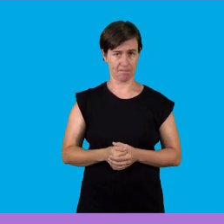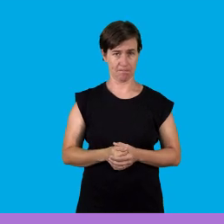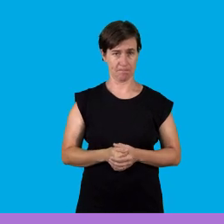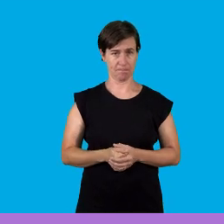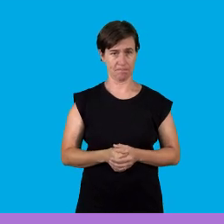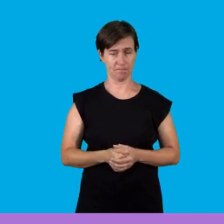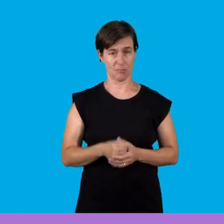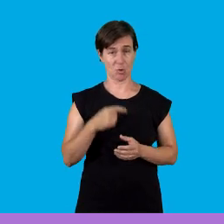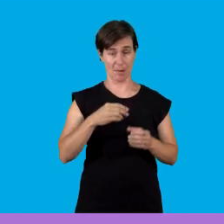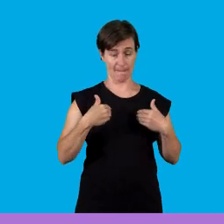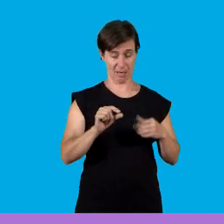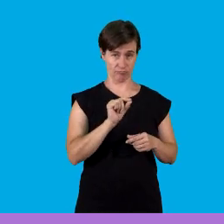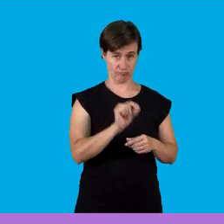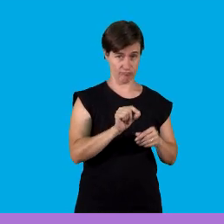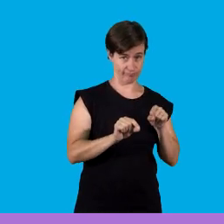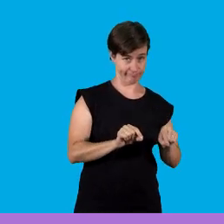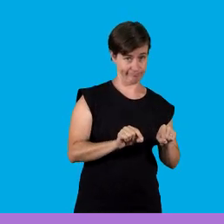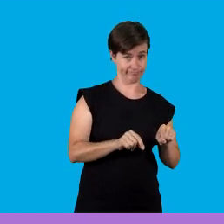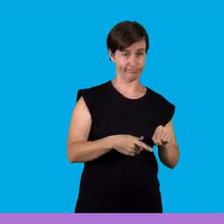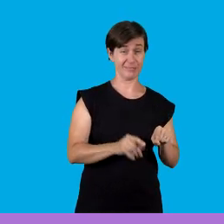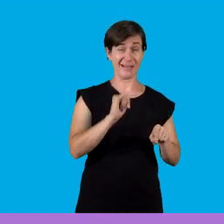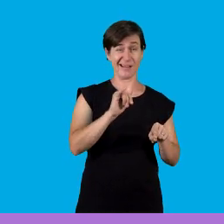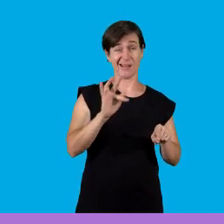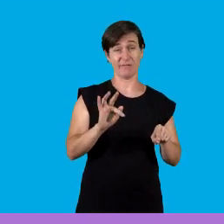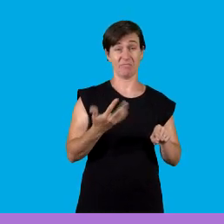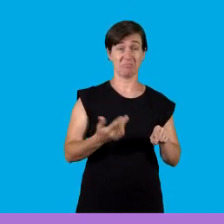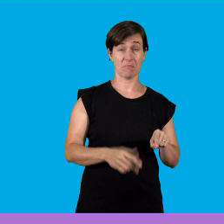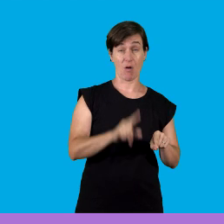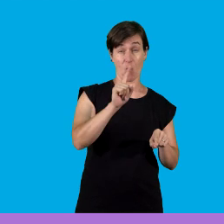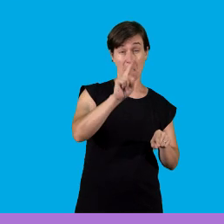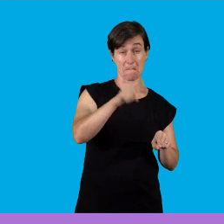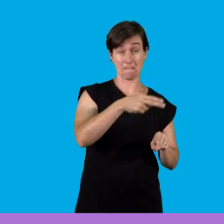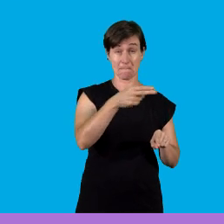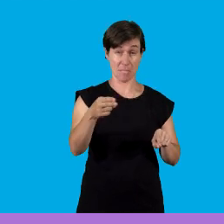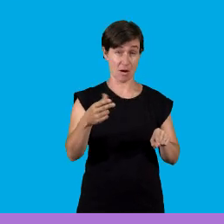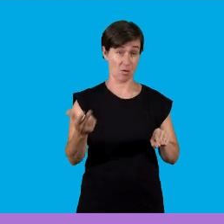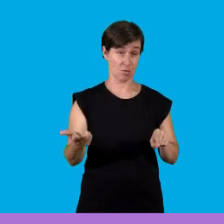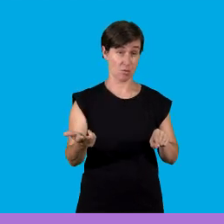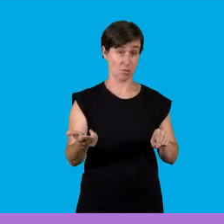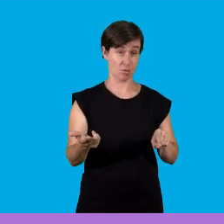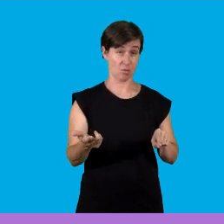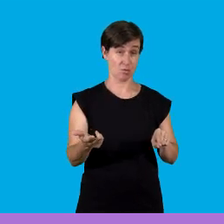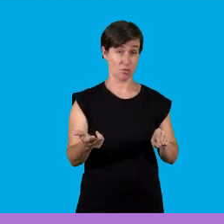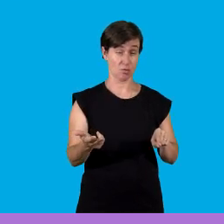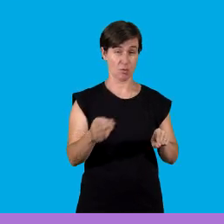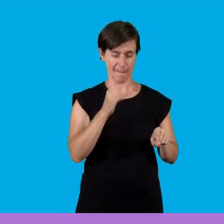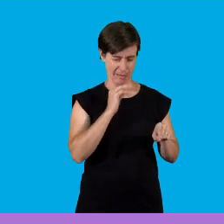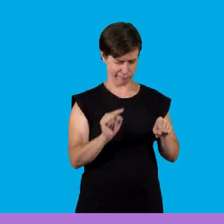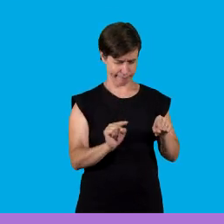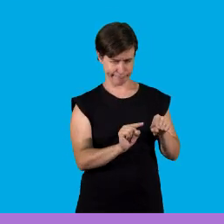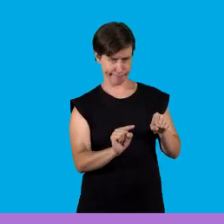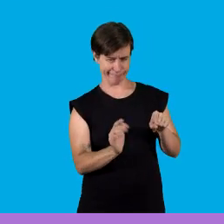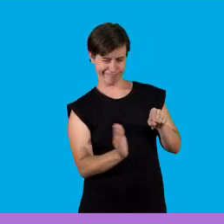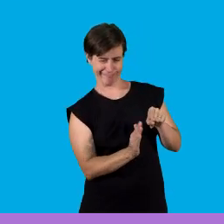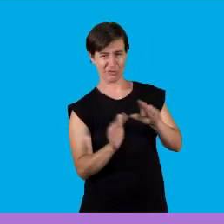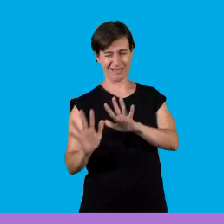rupees. Are we fine? The next one, if I have 1 pound, right? Say 1 is around about here.